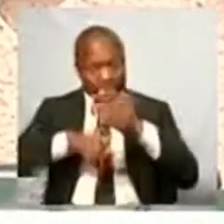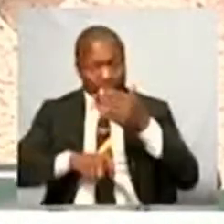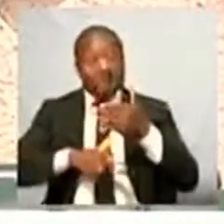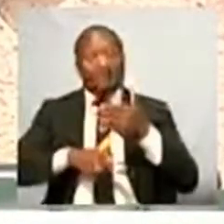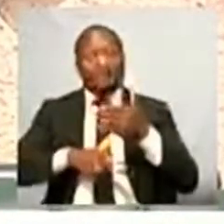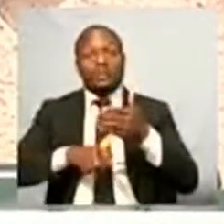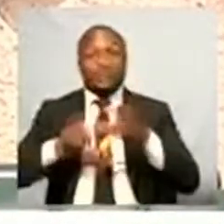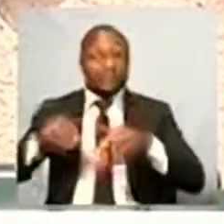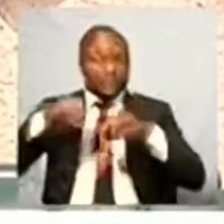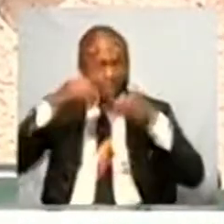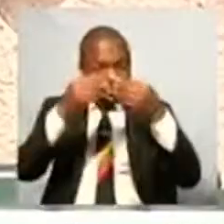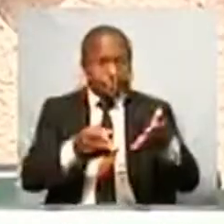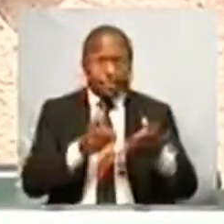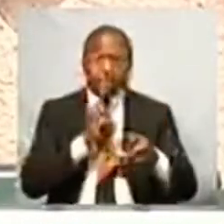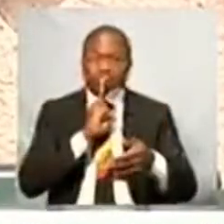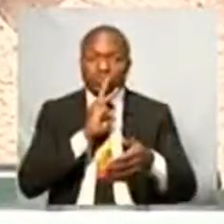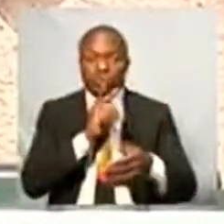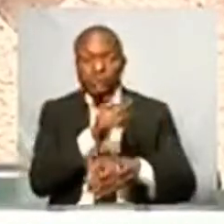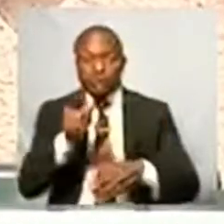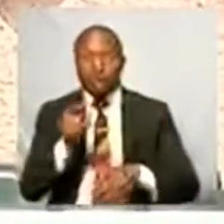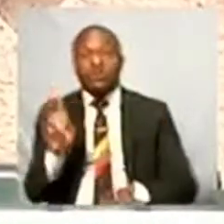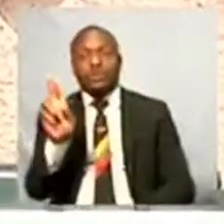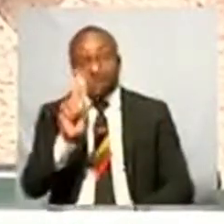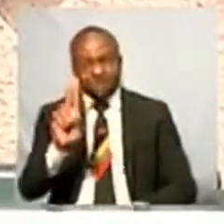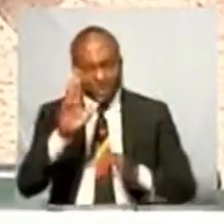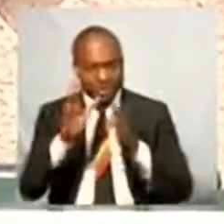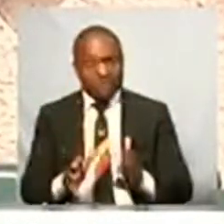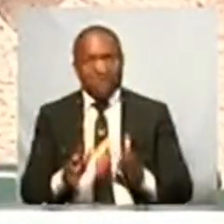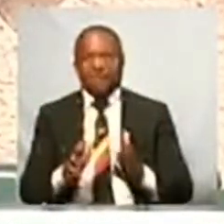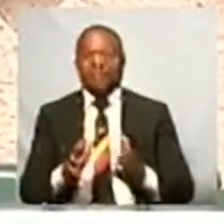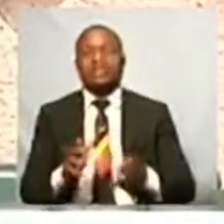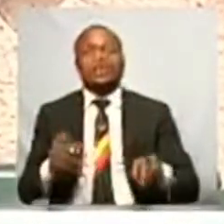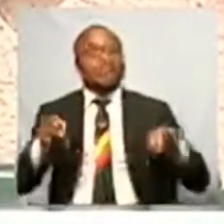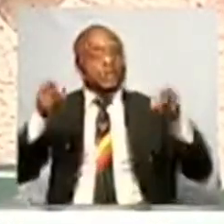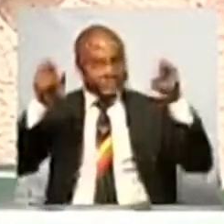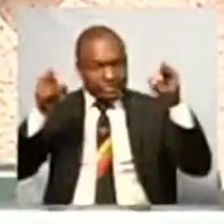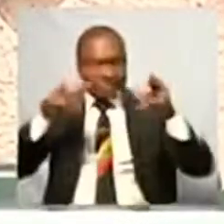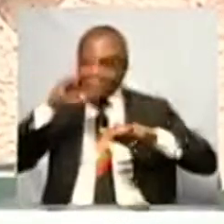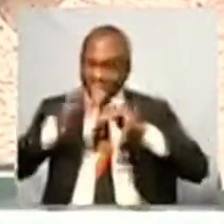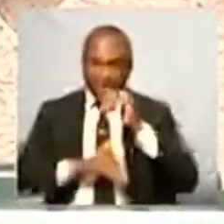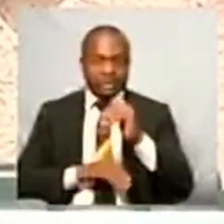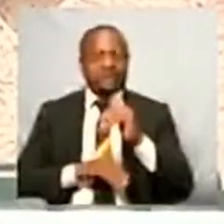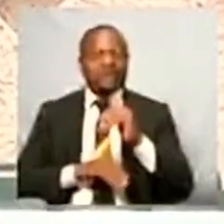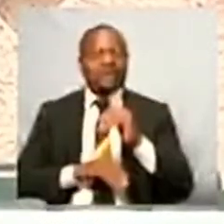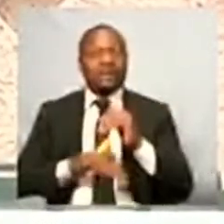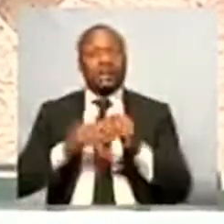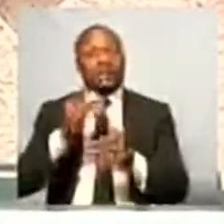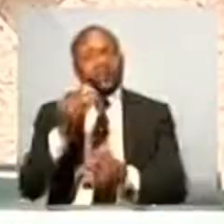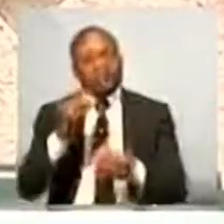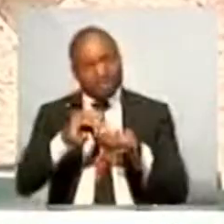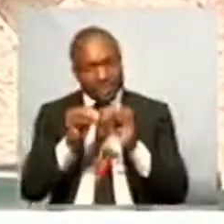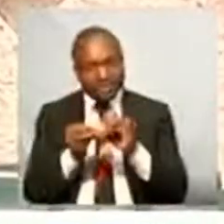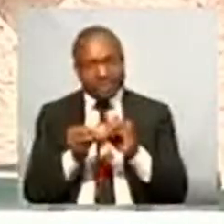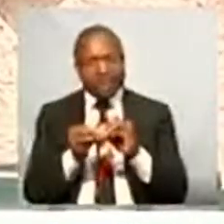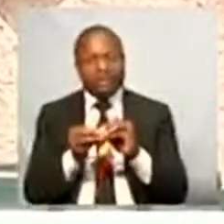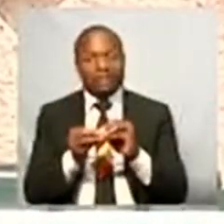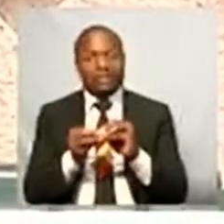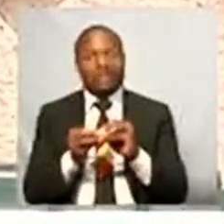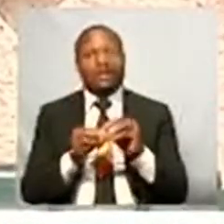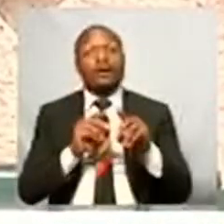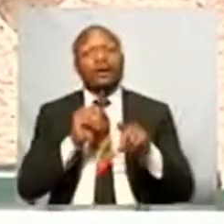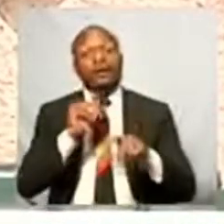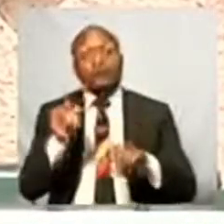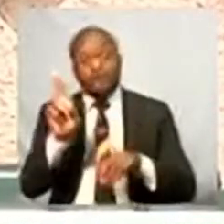abstracting and delivering water to consumers, Madam Speaker, continues to be higher than the rate at which customers